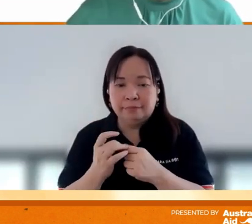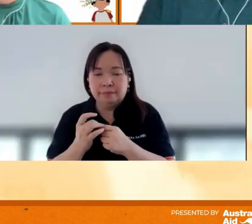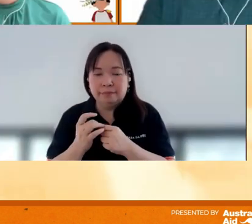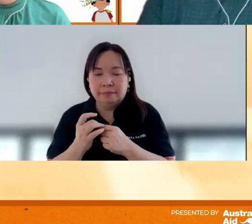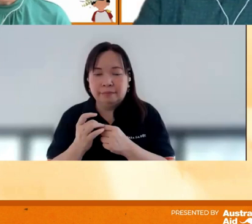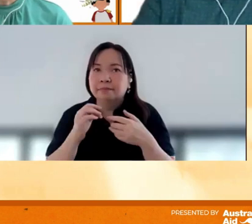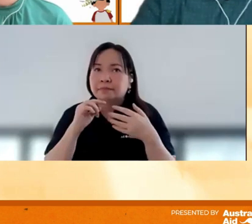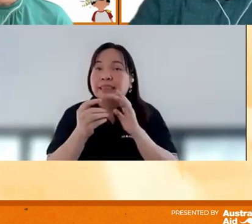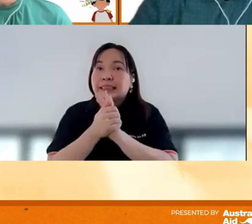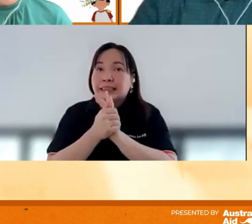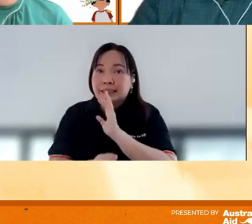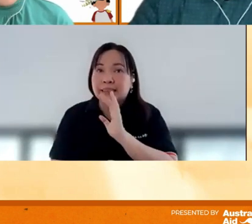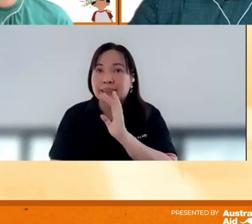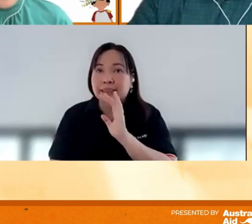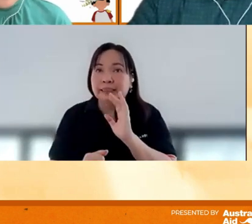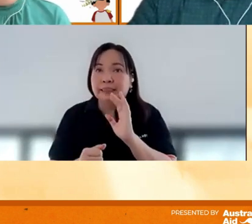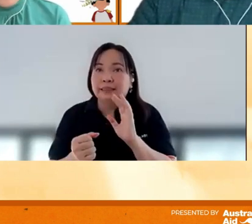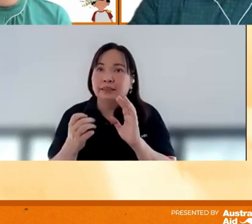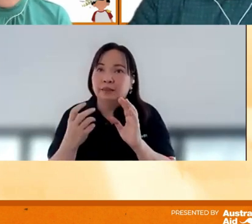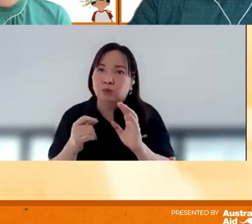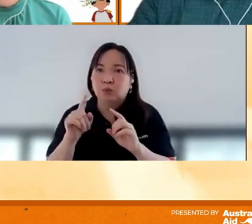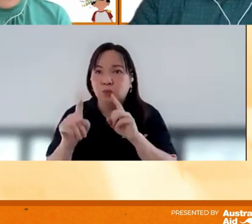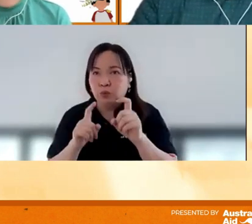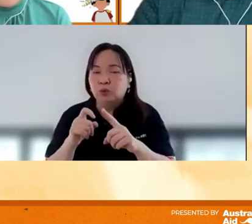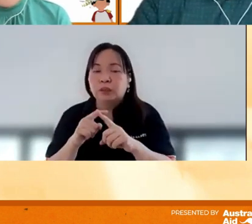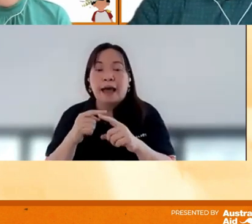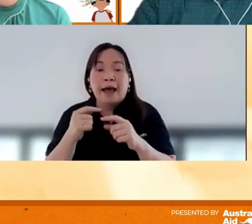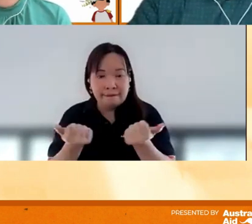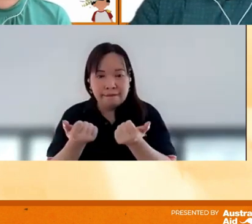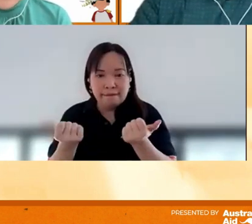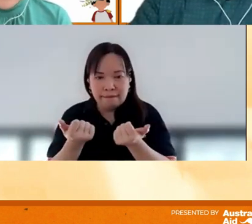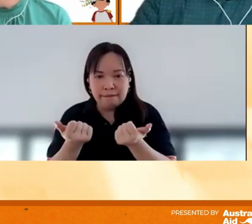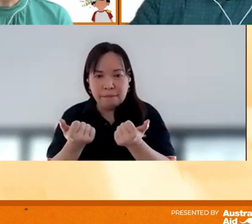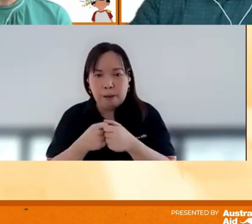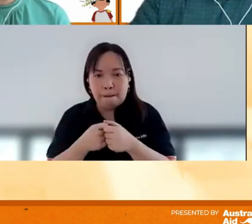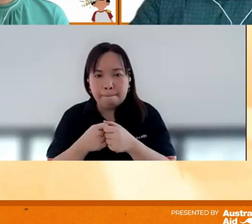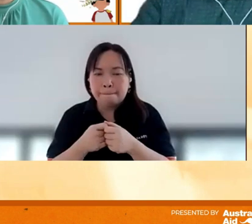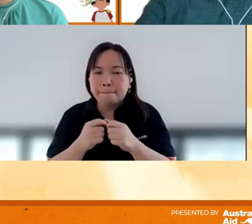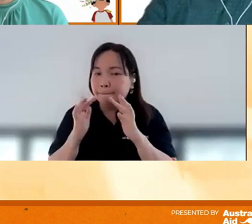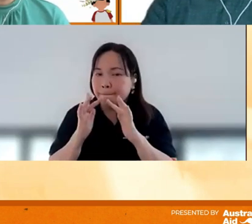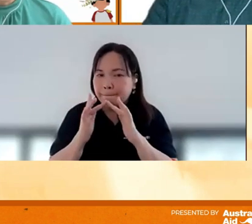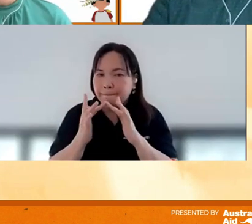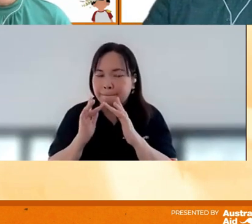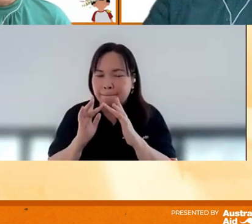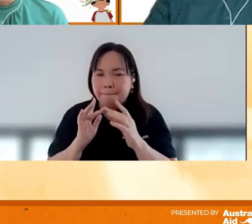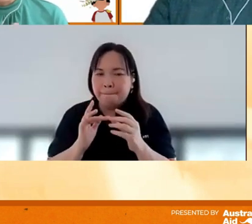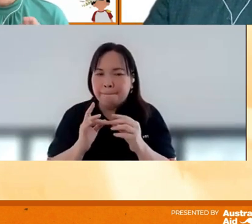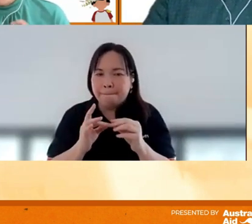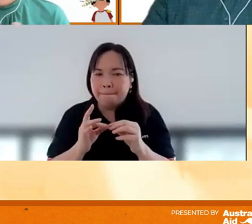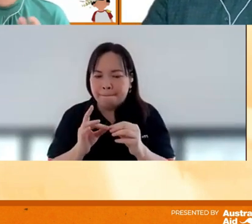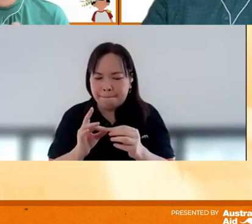scales or questionnaires that are available online. Yung